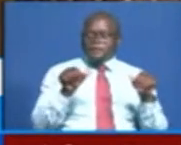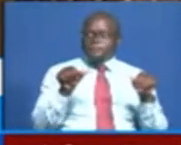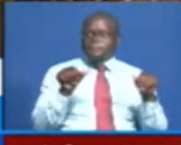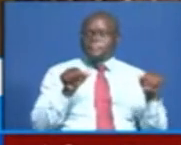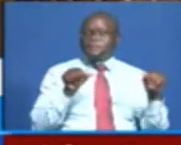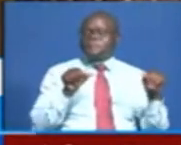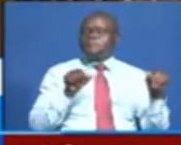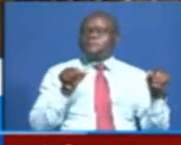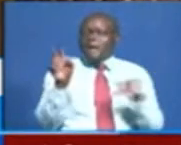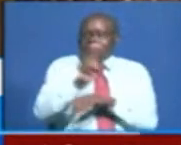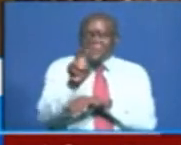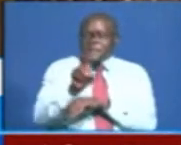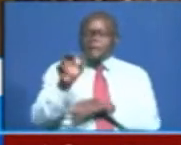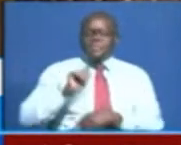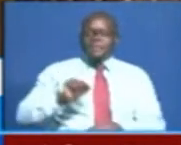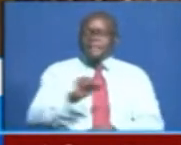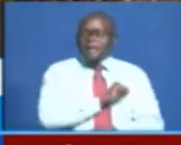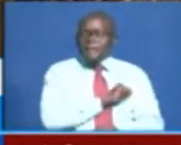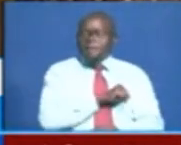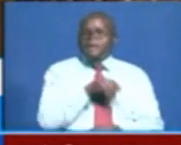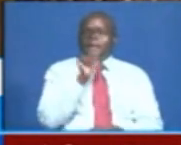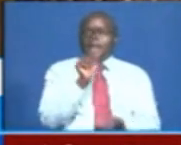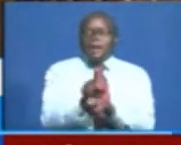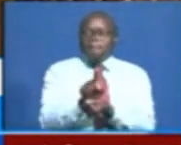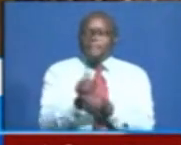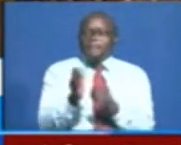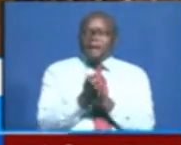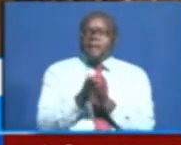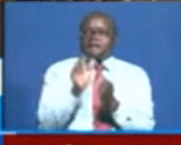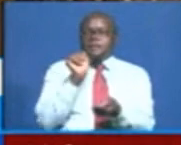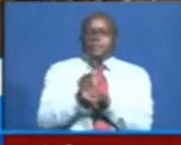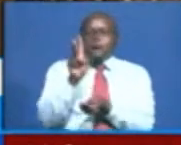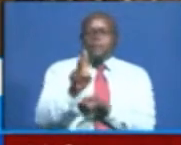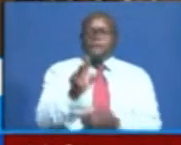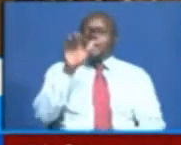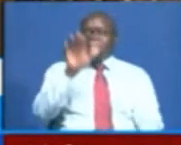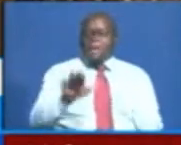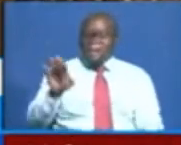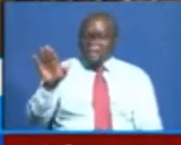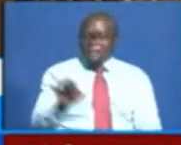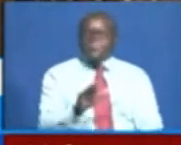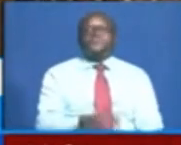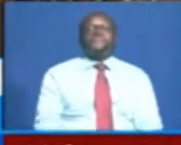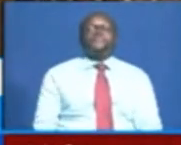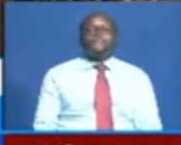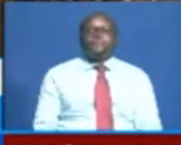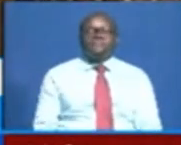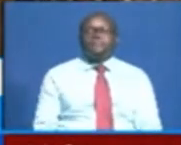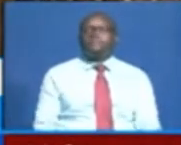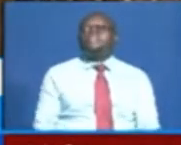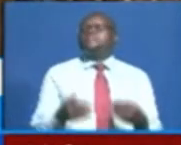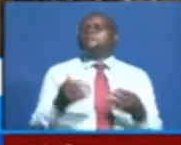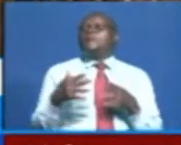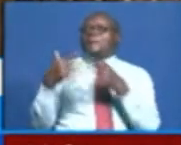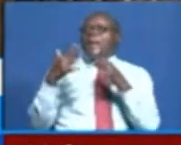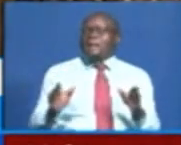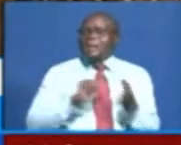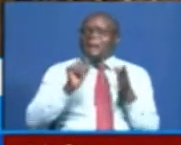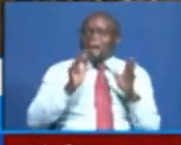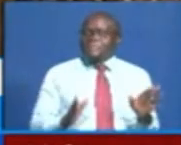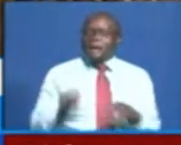administering Senate in the 11th and the 12th Parliaments. As the renowned American writer and